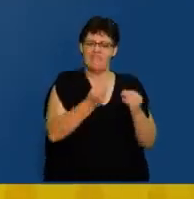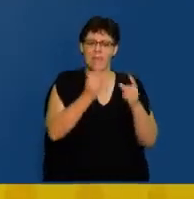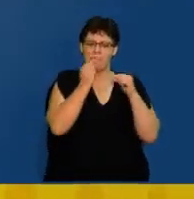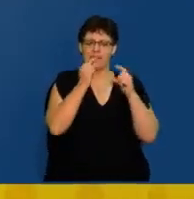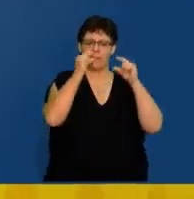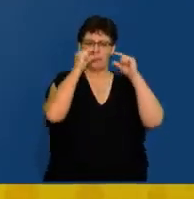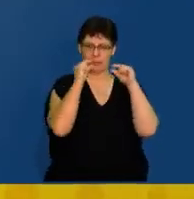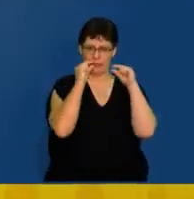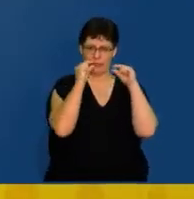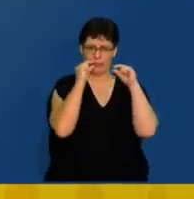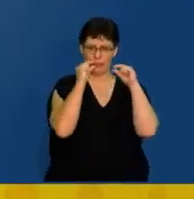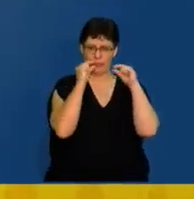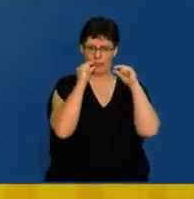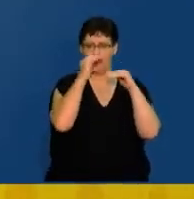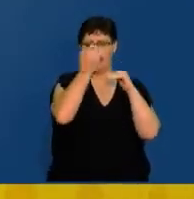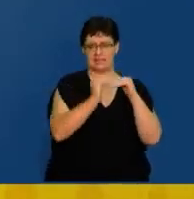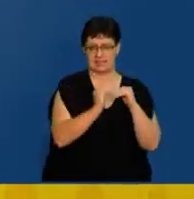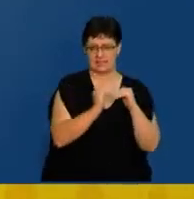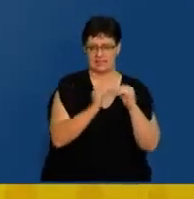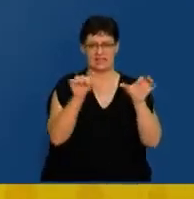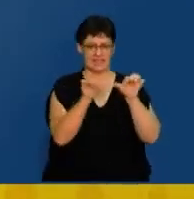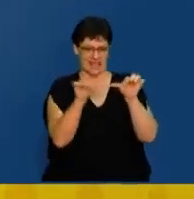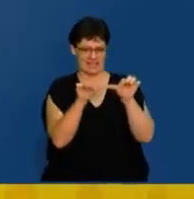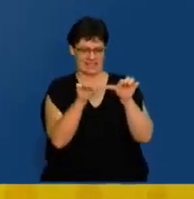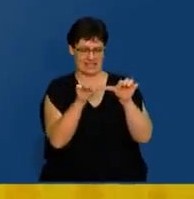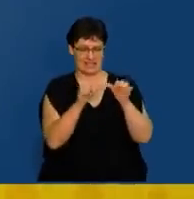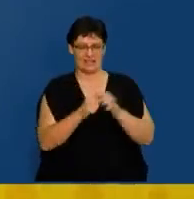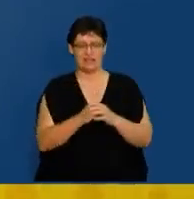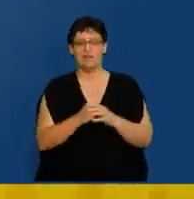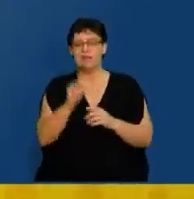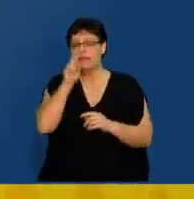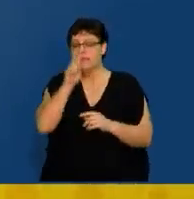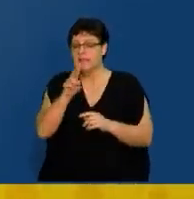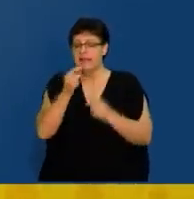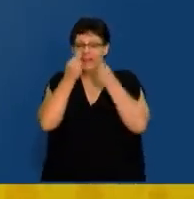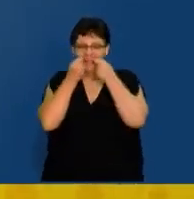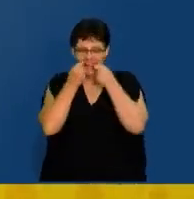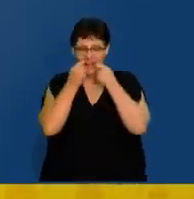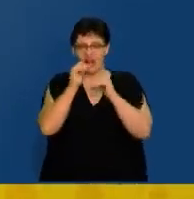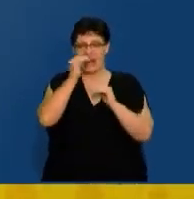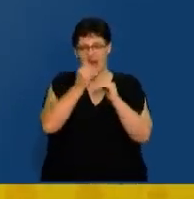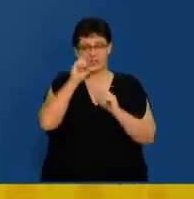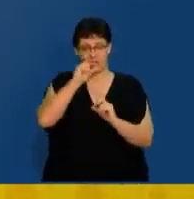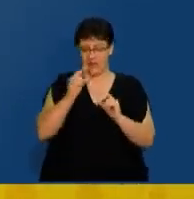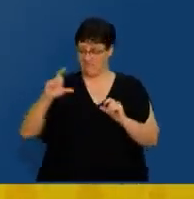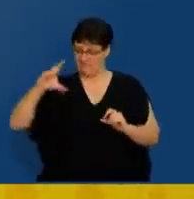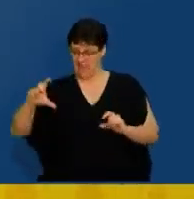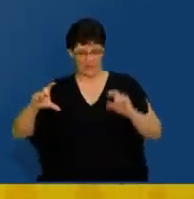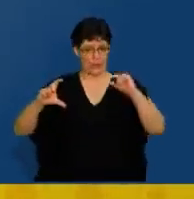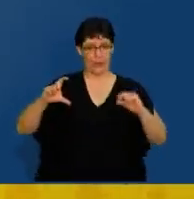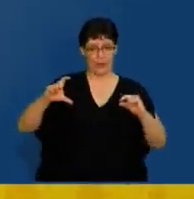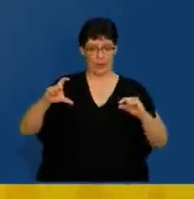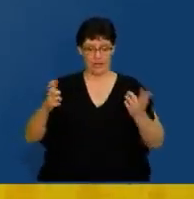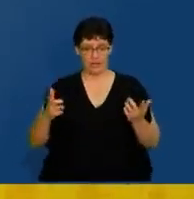a significantly reduced size of dentition. We see that the canines are significantly smaller. When we